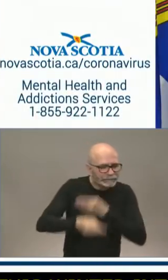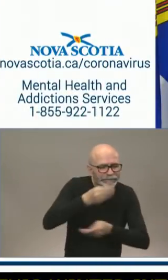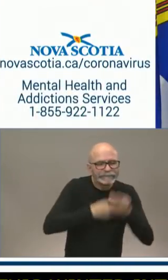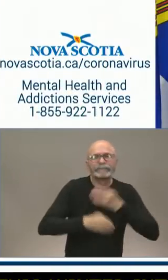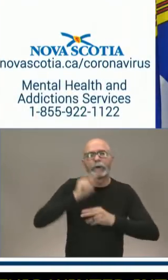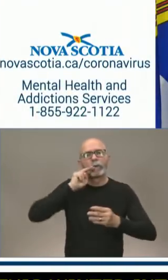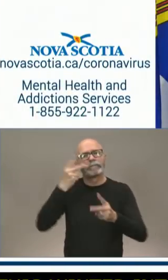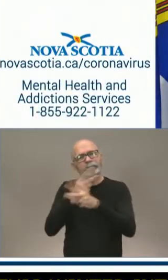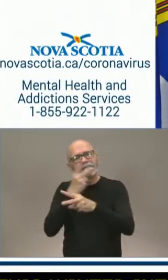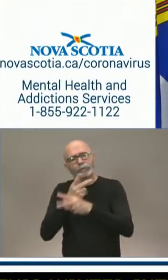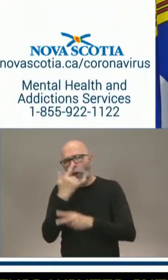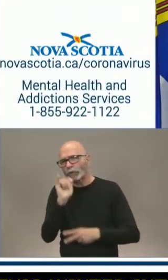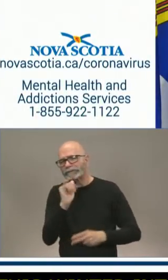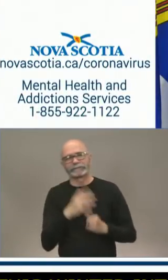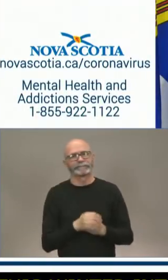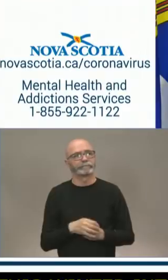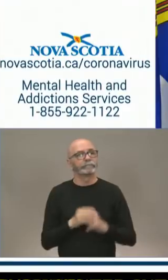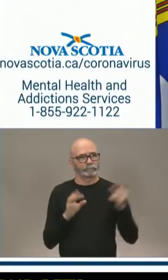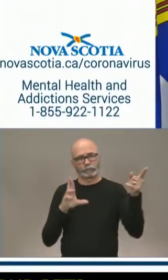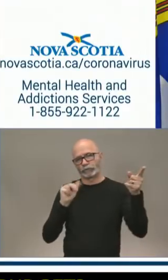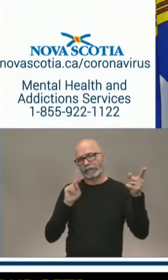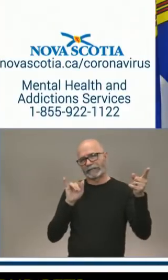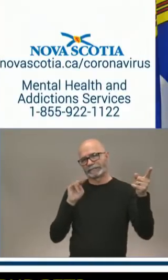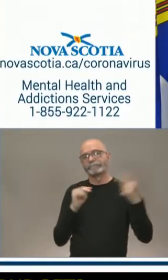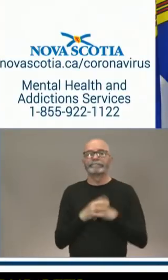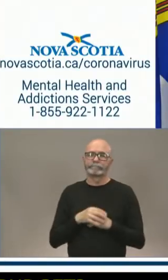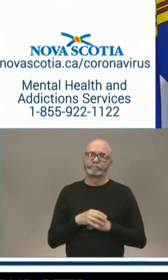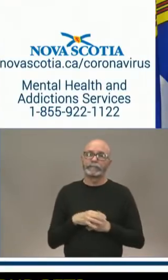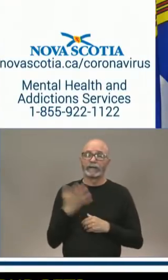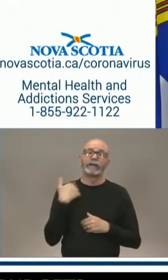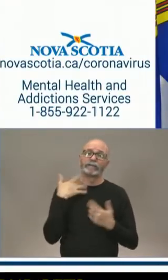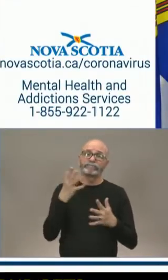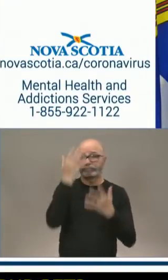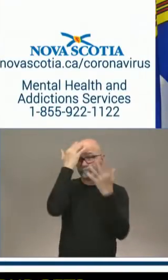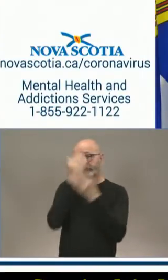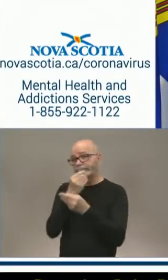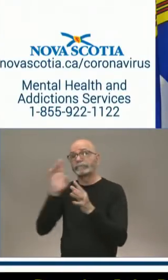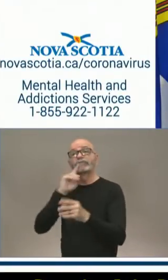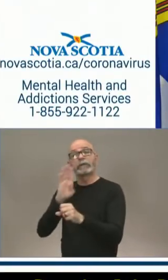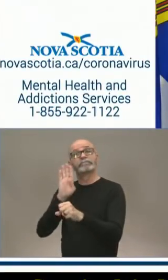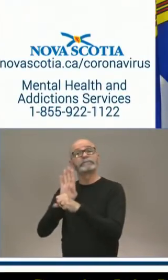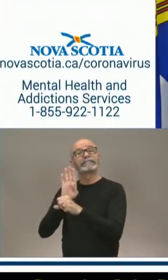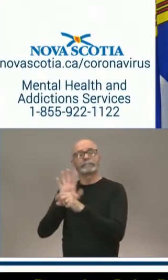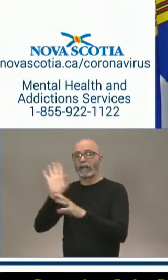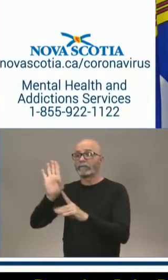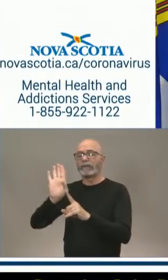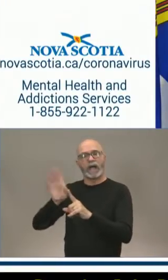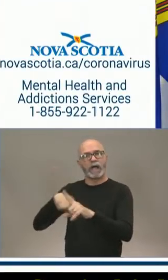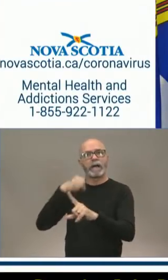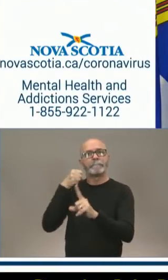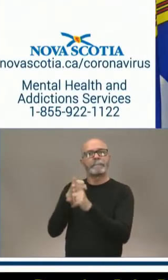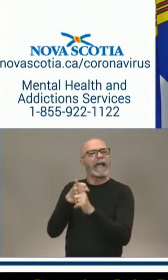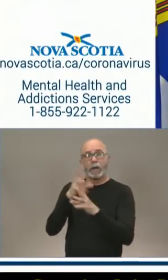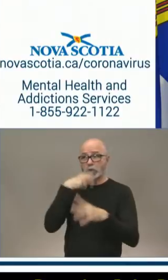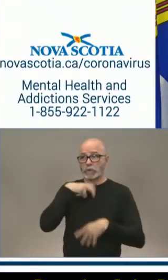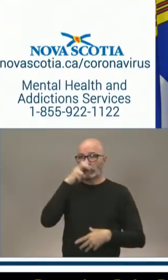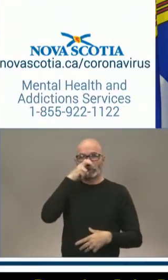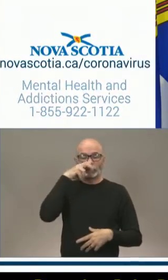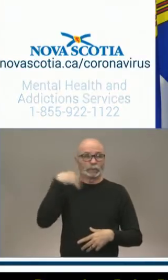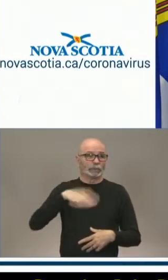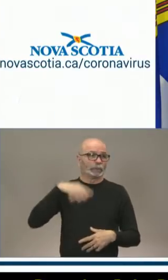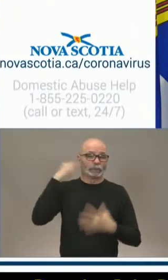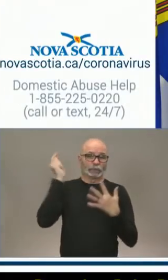a significant package for those businesses that were impacted the most from restrictions, those